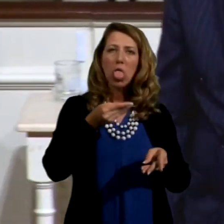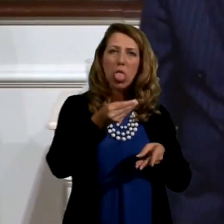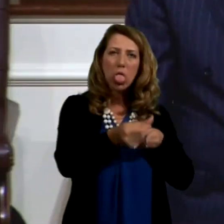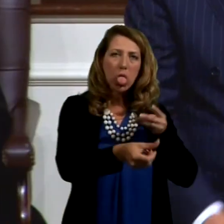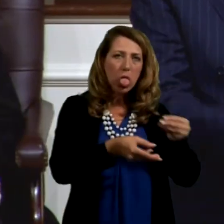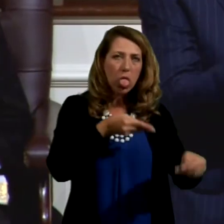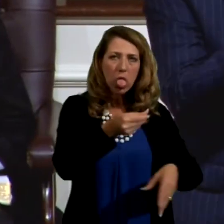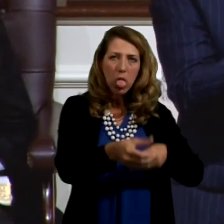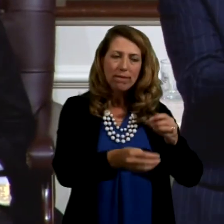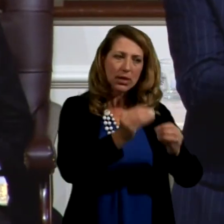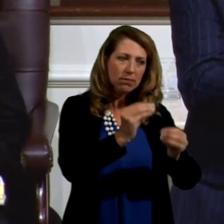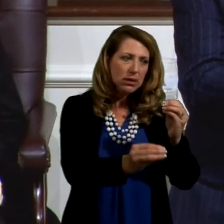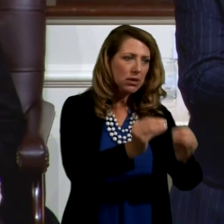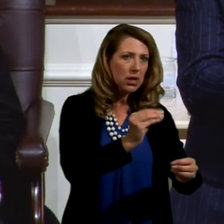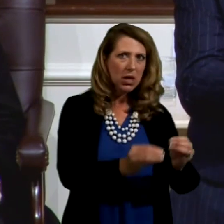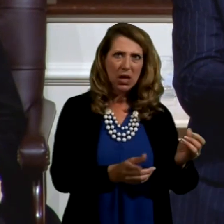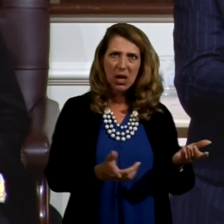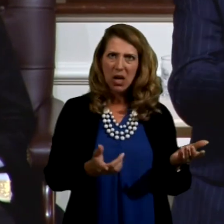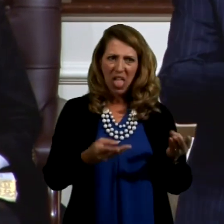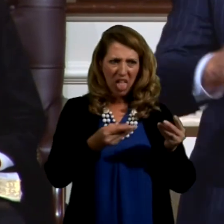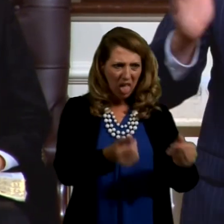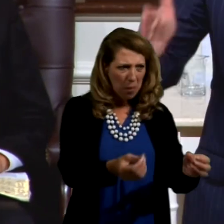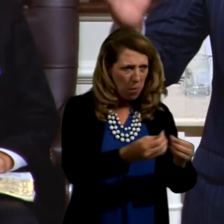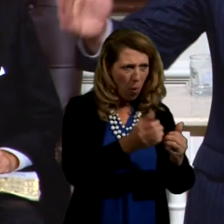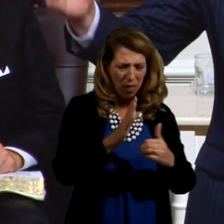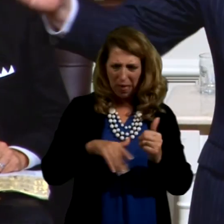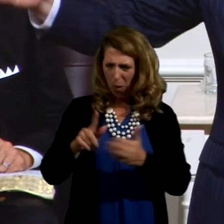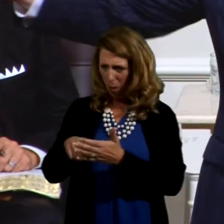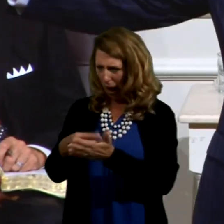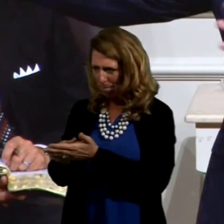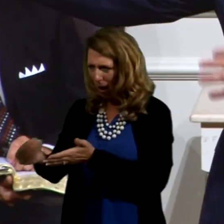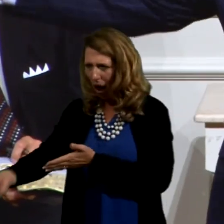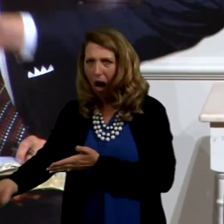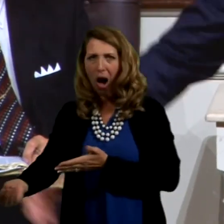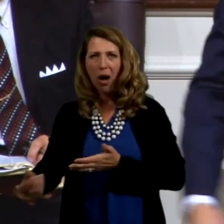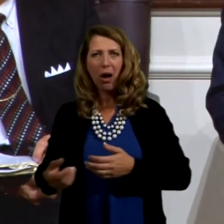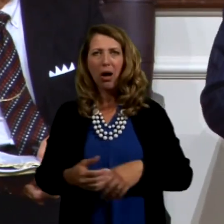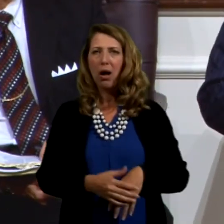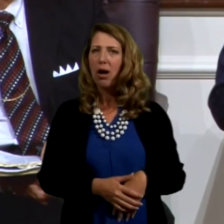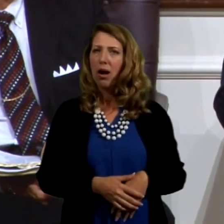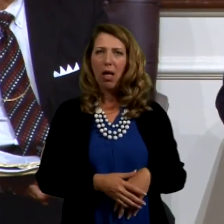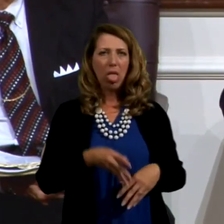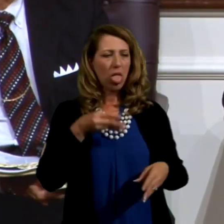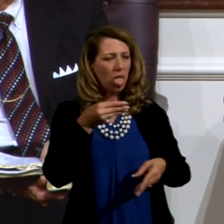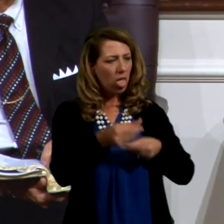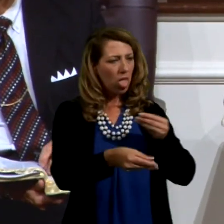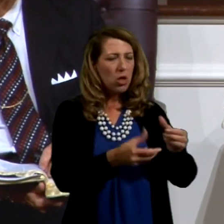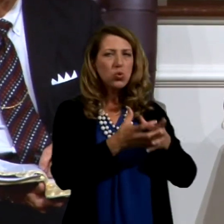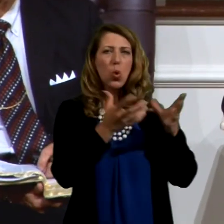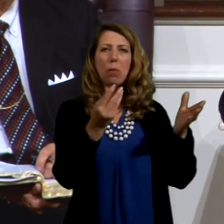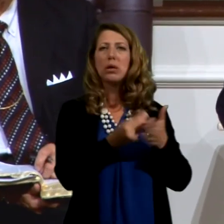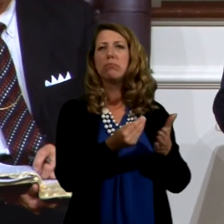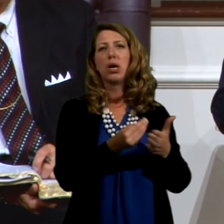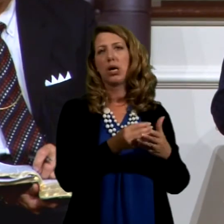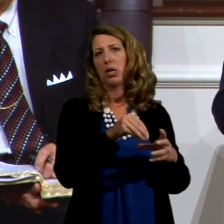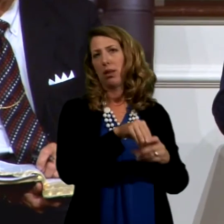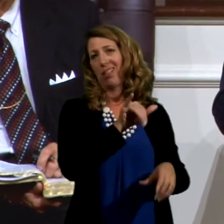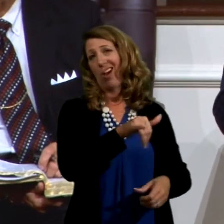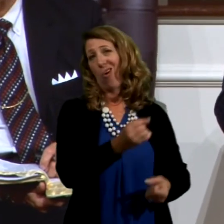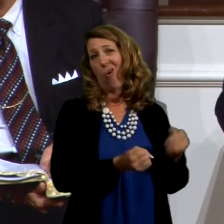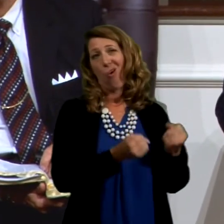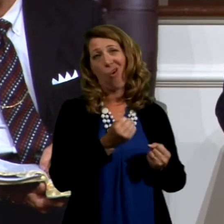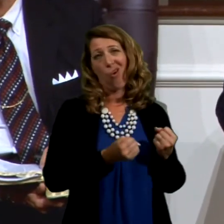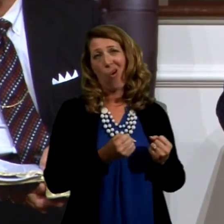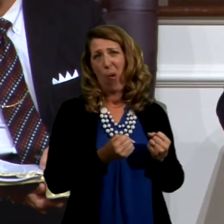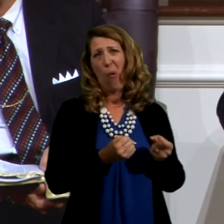Not what I paid for it when I bought it, but how I paid for it as it broke the rest of the time I ever had that car. That car